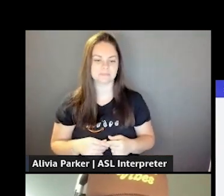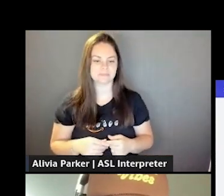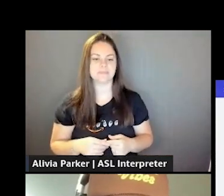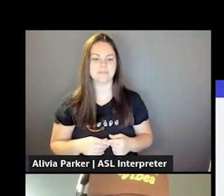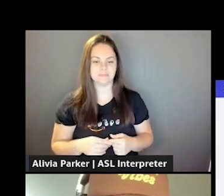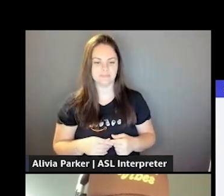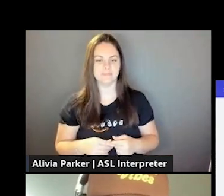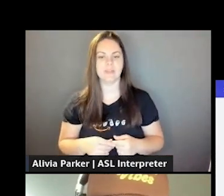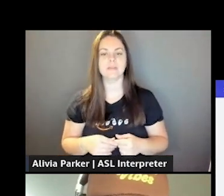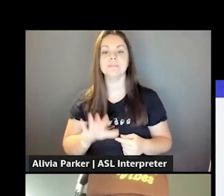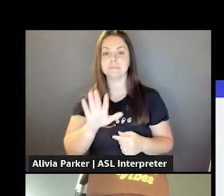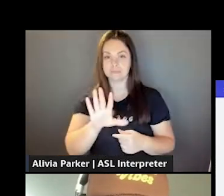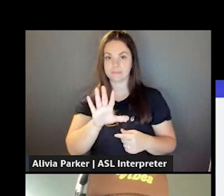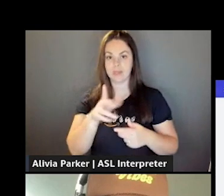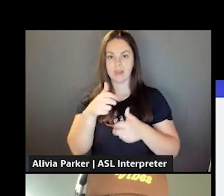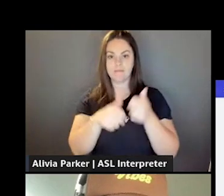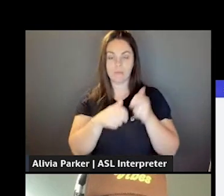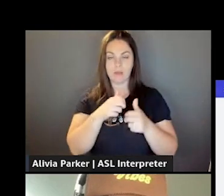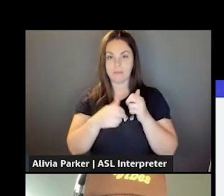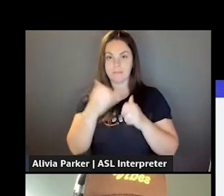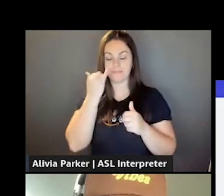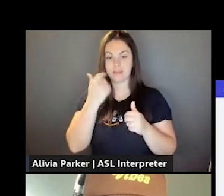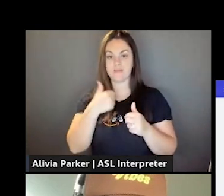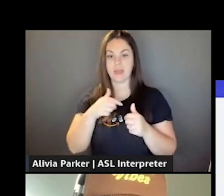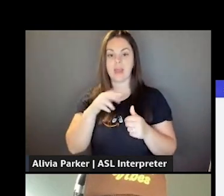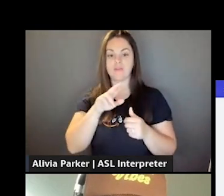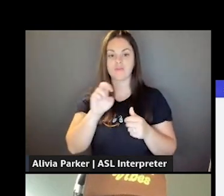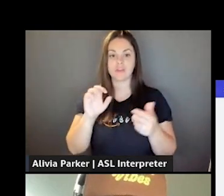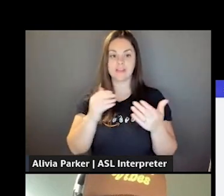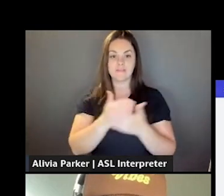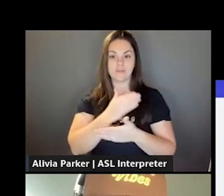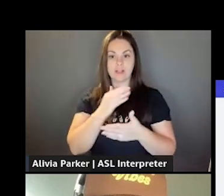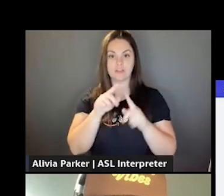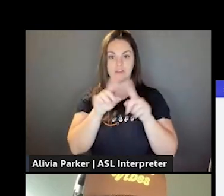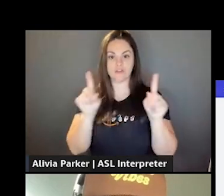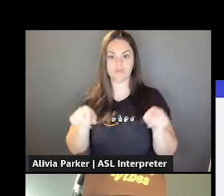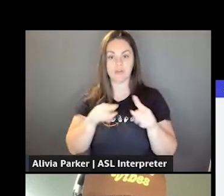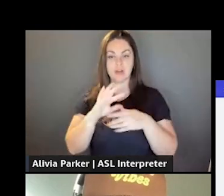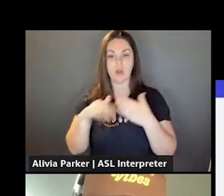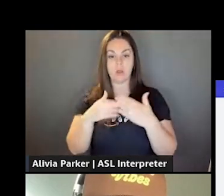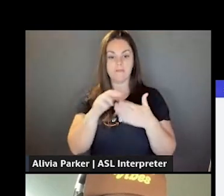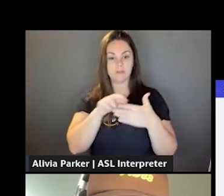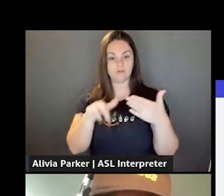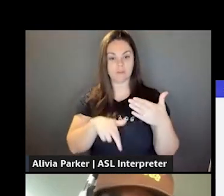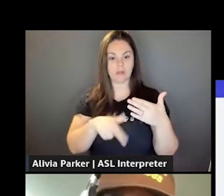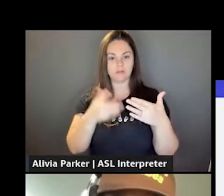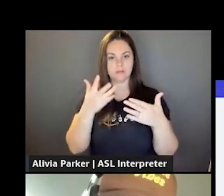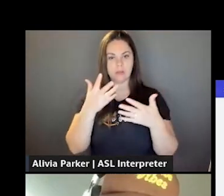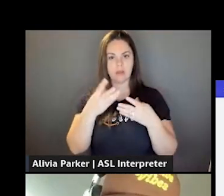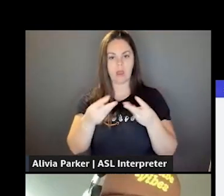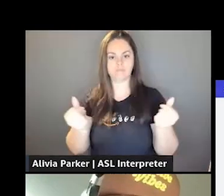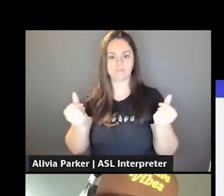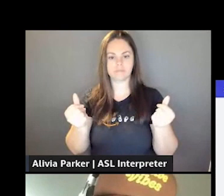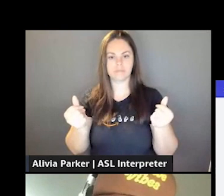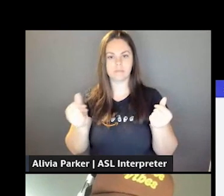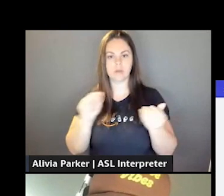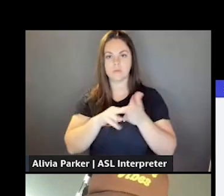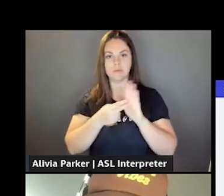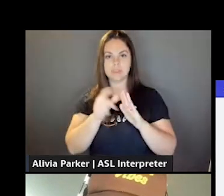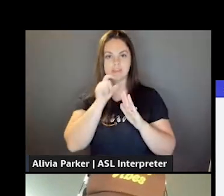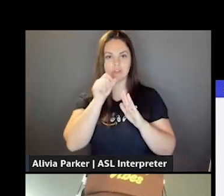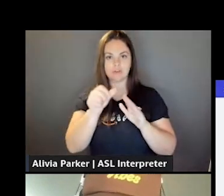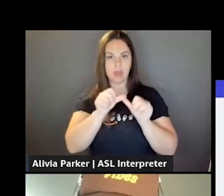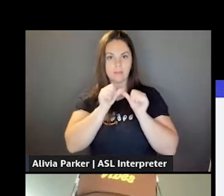results here. The problem is that if I were to refresh the screen, all these results are gone, right? They're not persisted. I